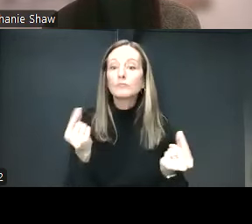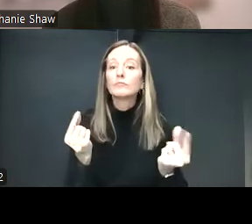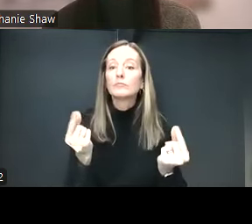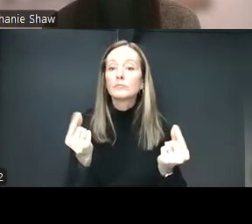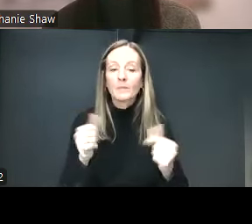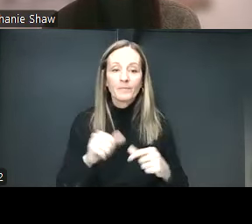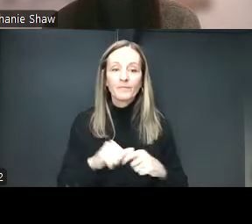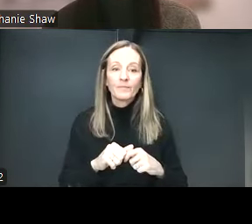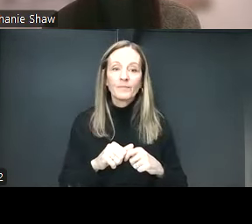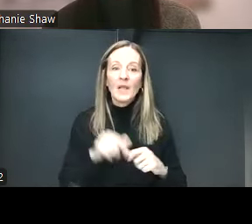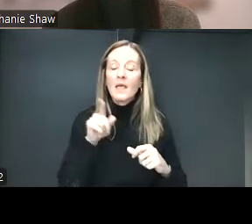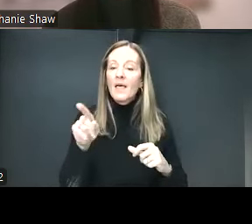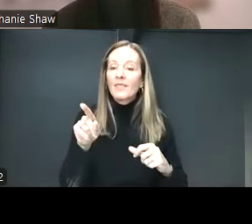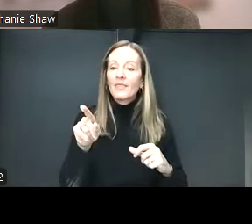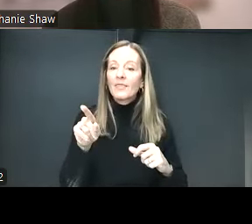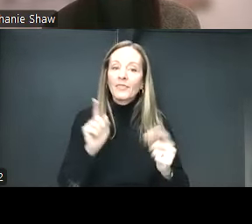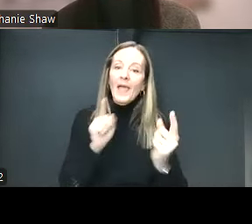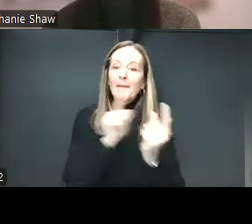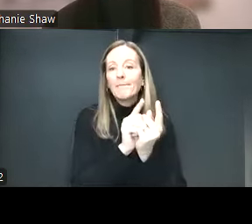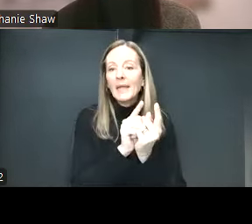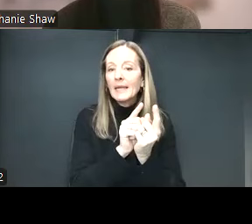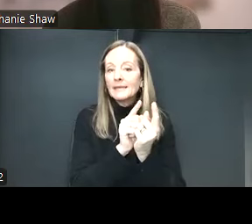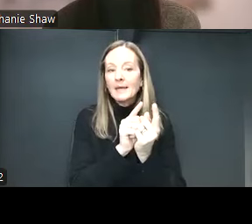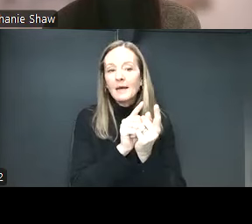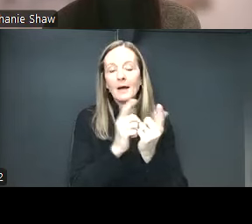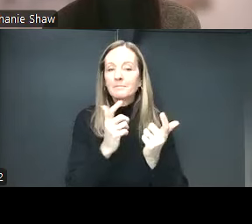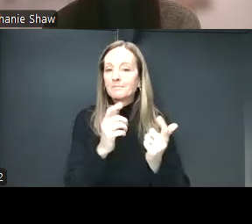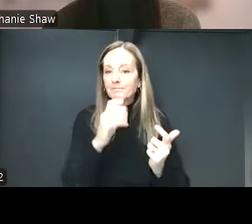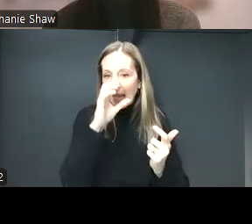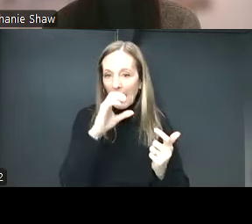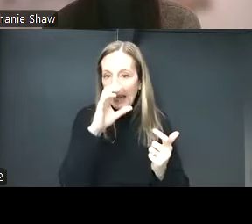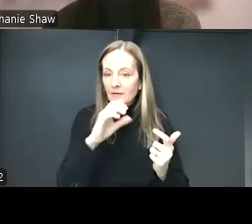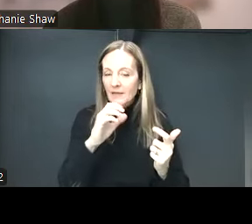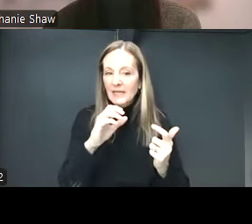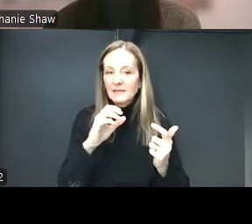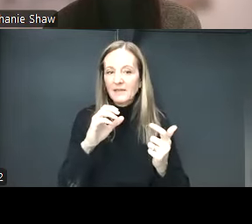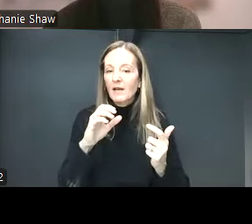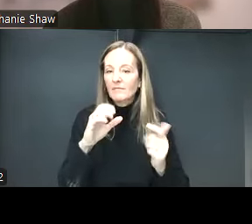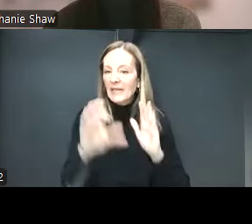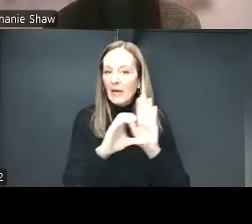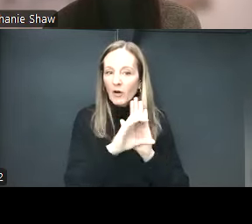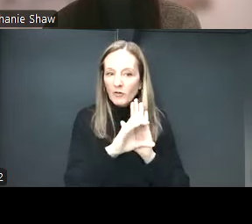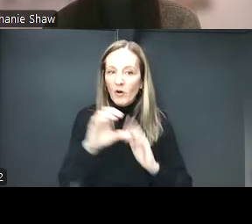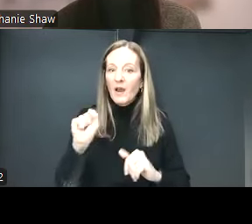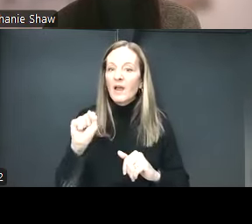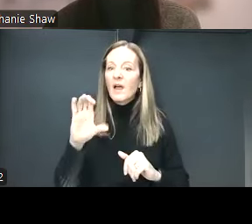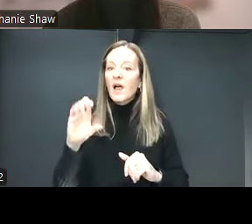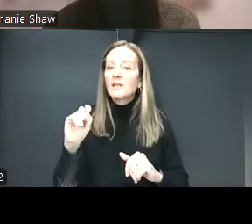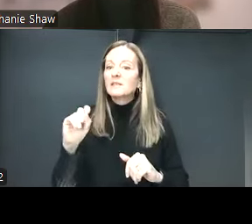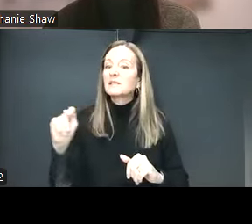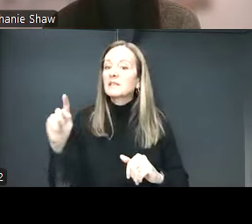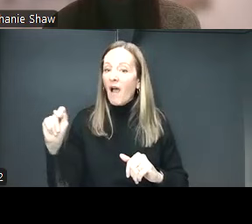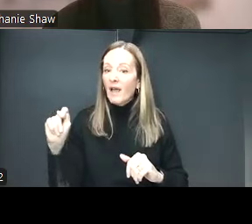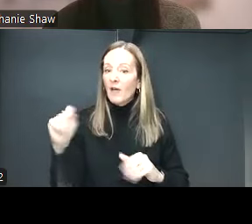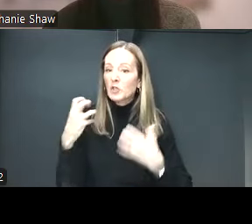is they meet an animated character called Scott the Strength Spotter. Scott is the one who delivers the